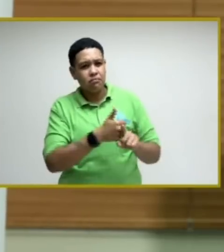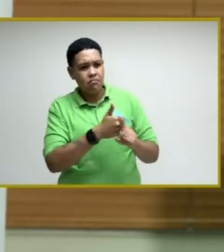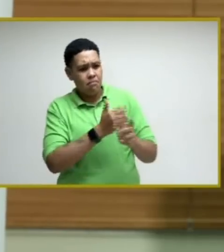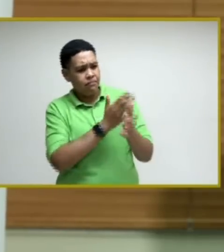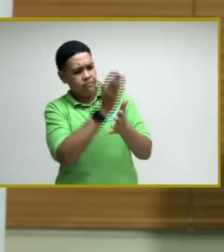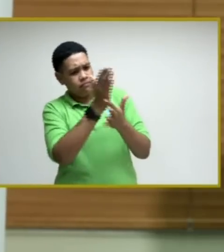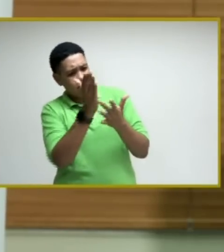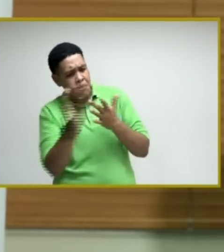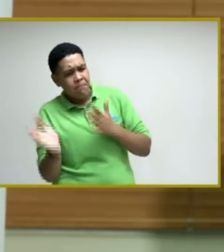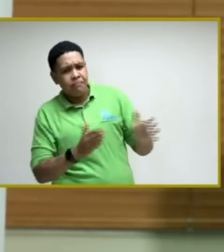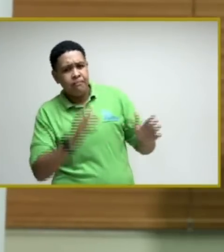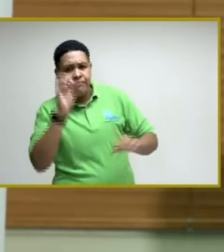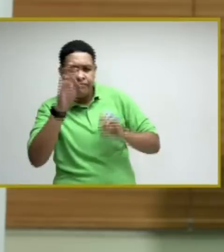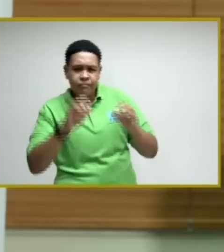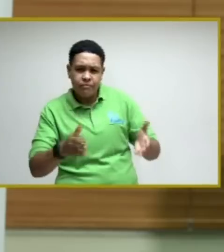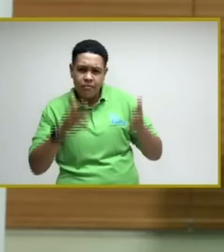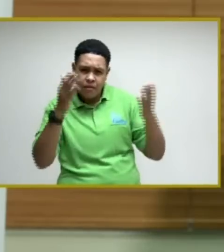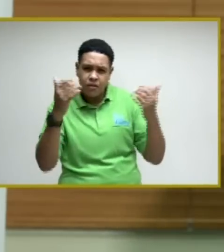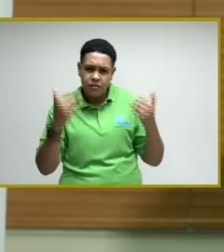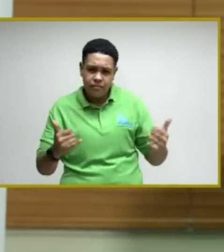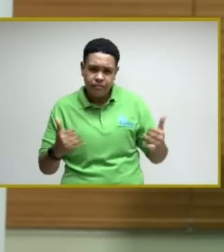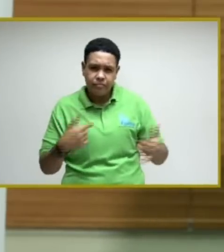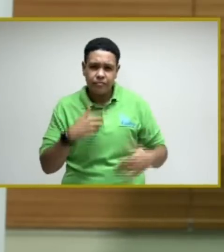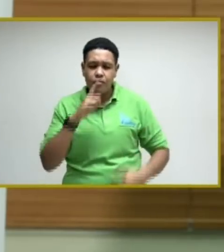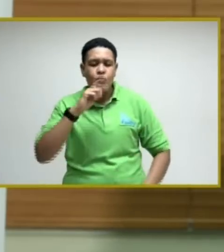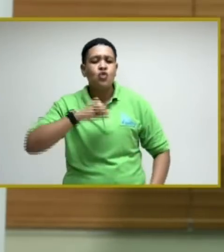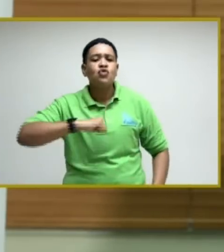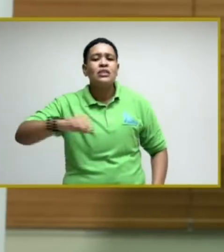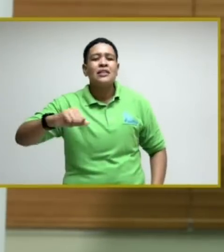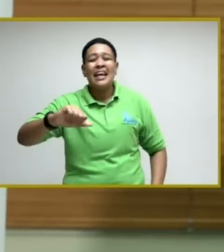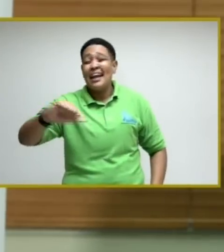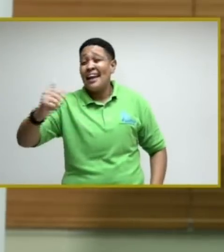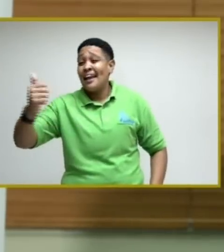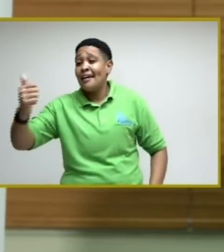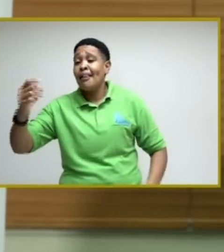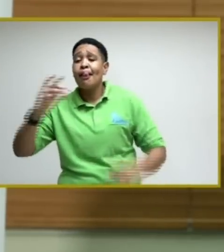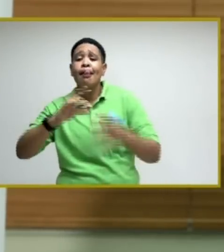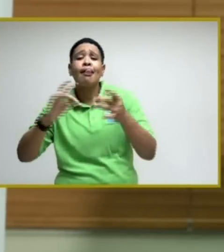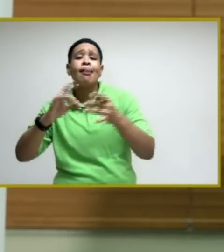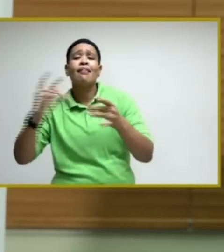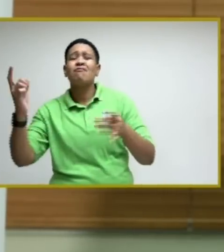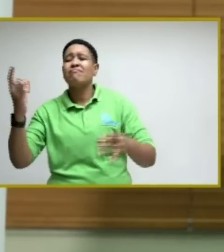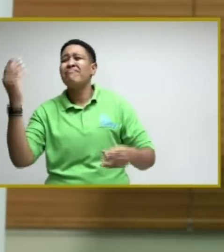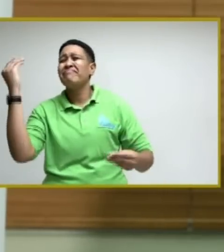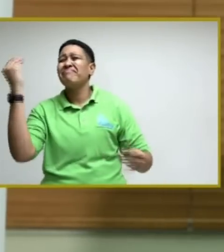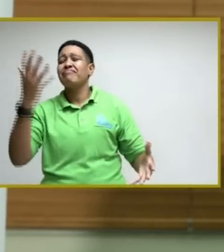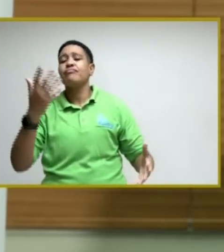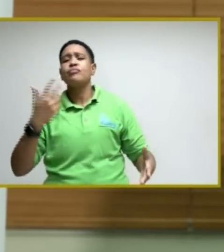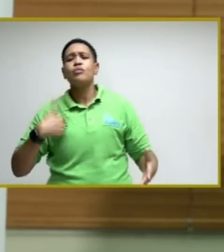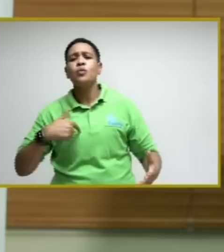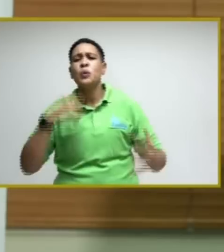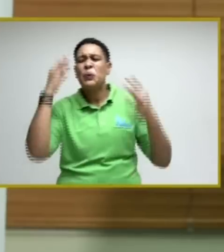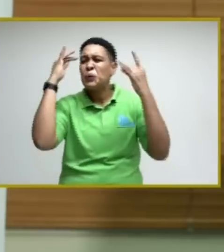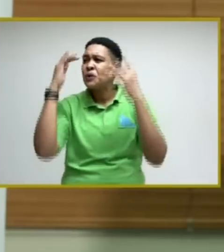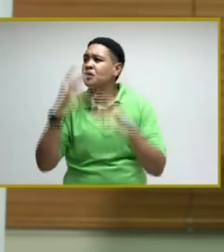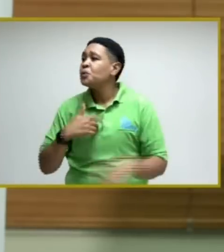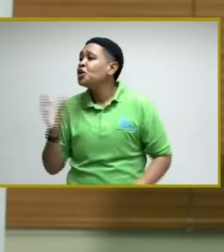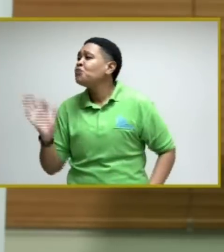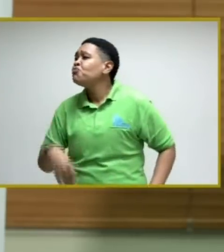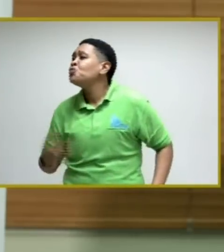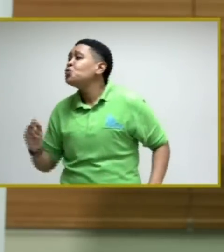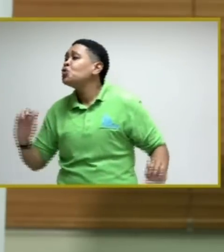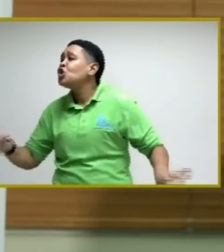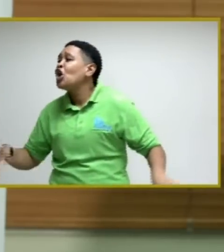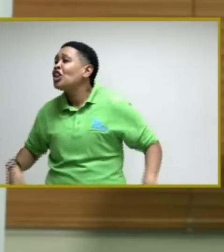that plan presented today. And so I want to reject any assertion that somehow we have been wandering in the dark over the past